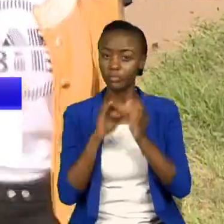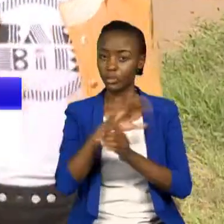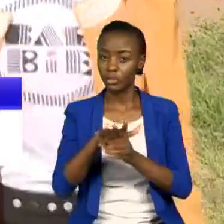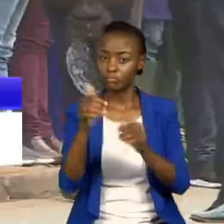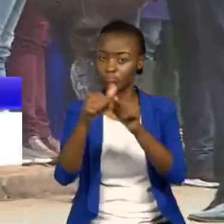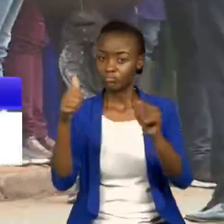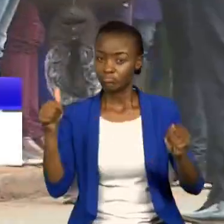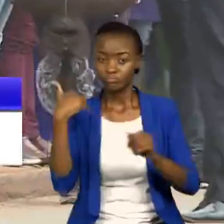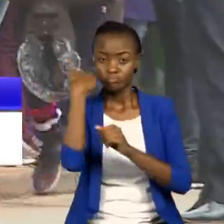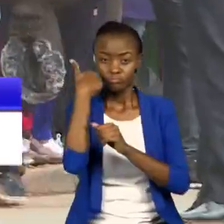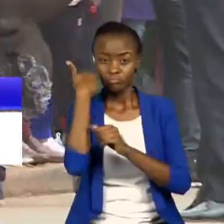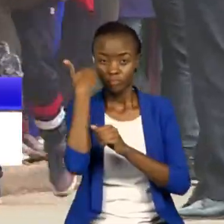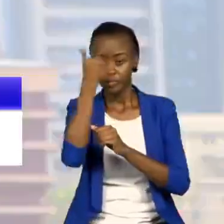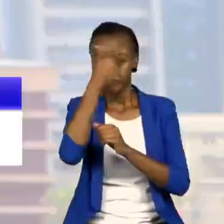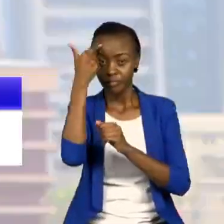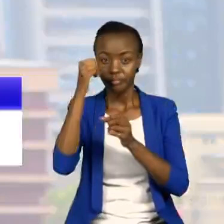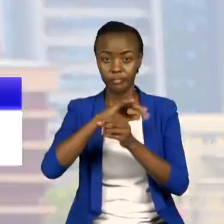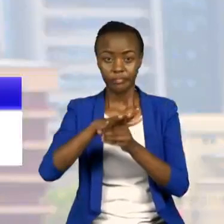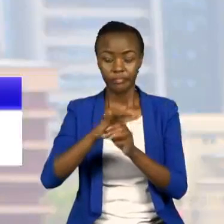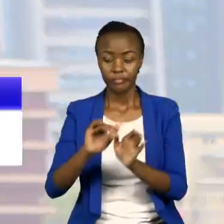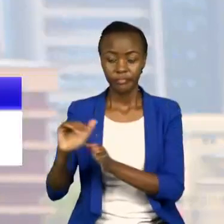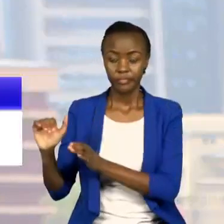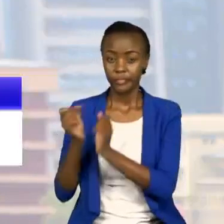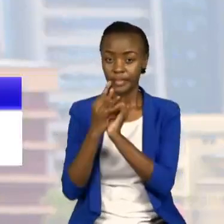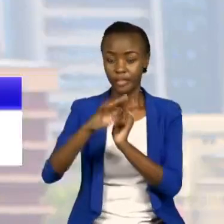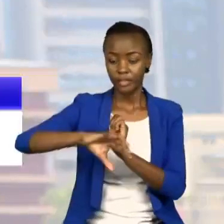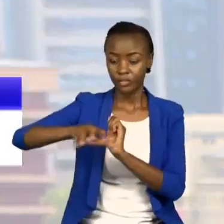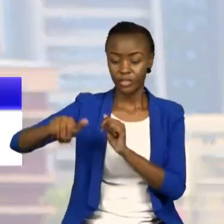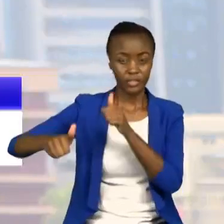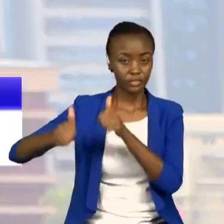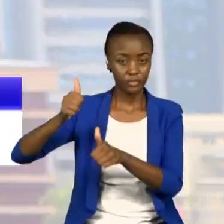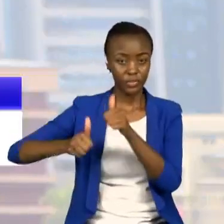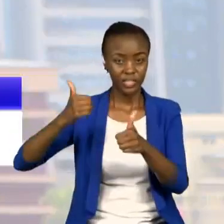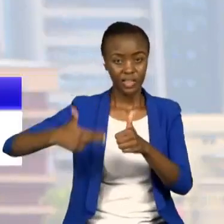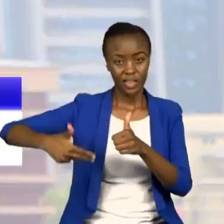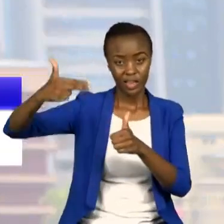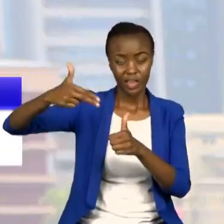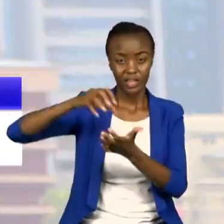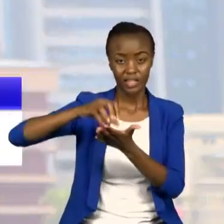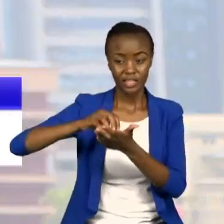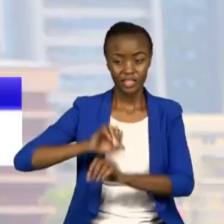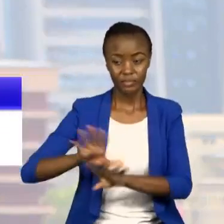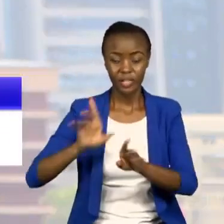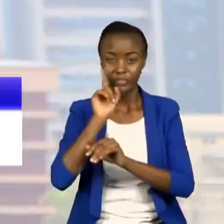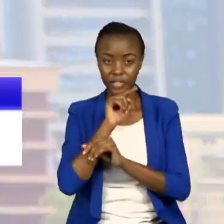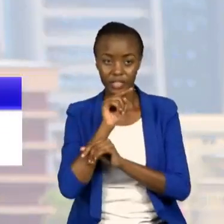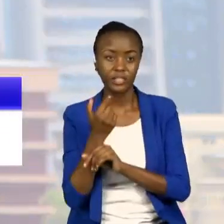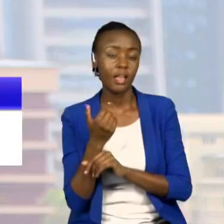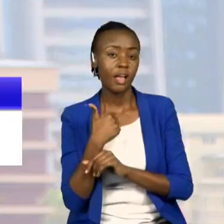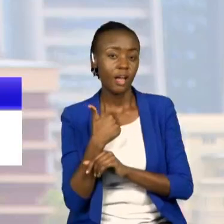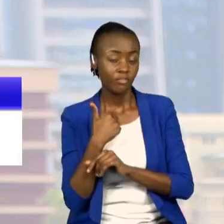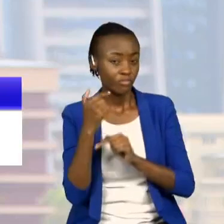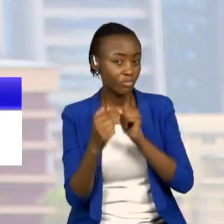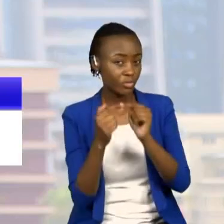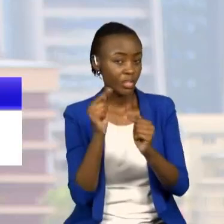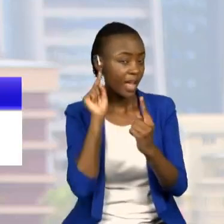being victims of the Delta variant. The 13 counties that are now the hotspots for COVID-19 will continue with the new restrictions